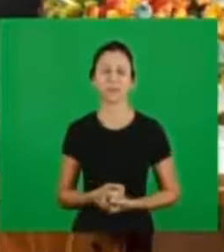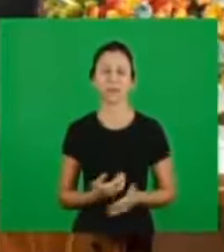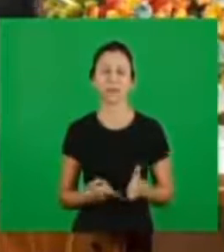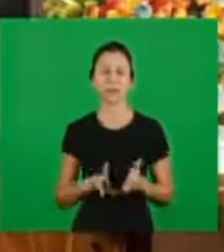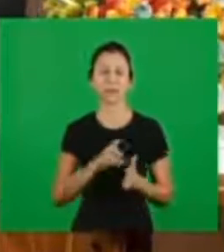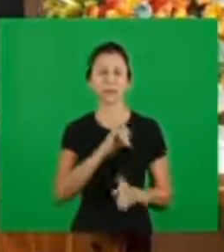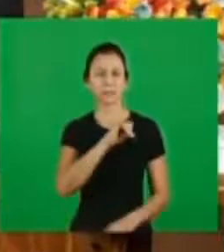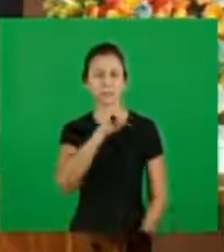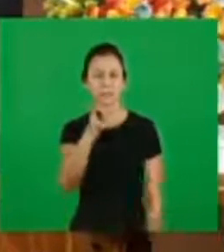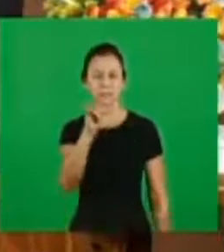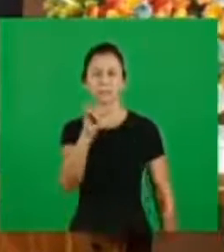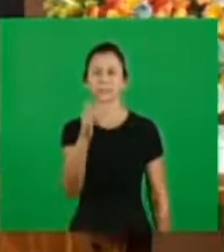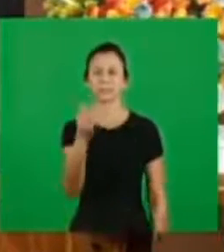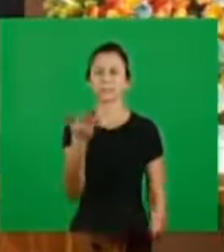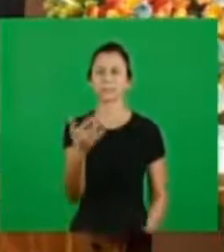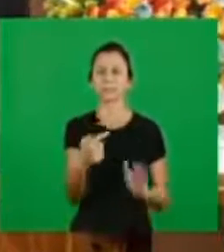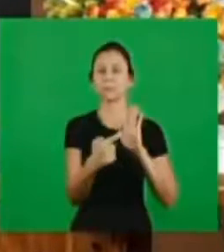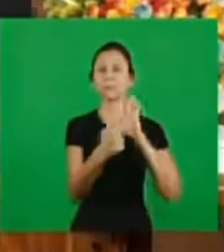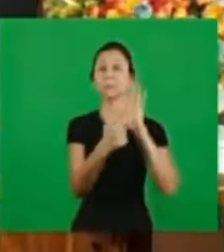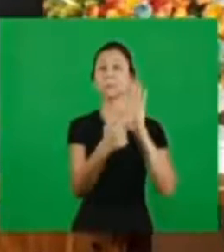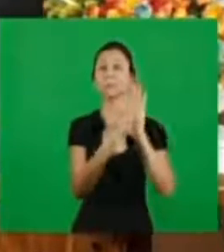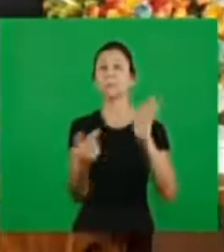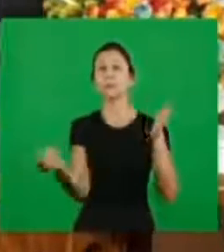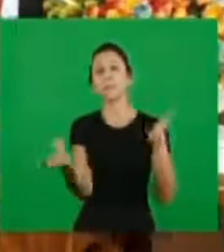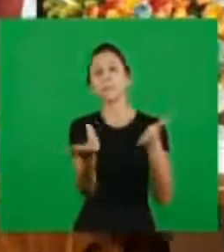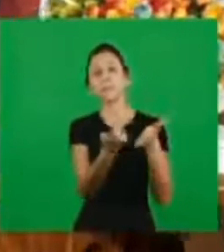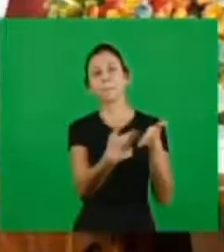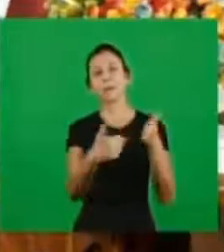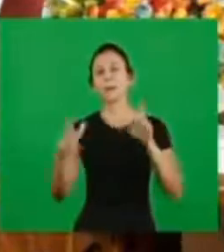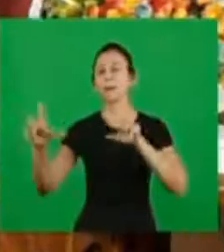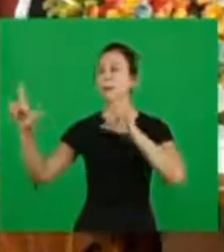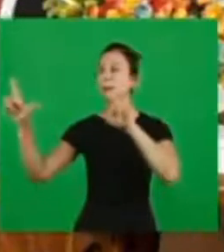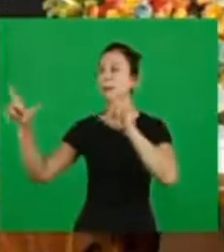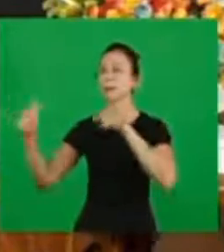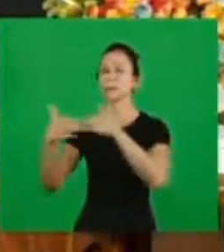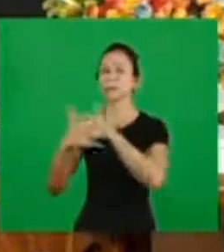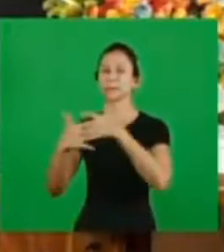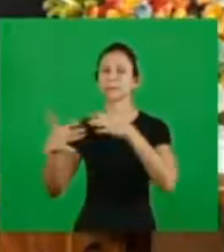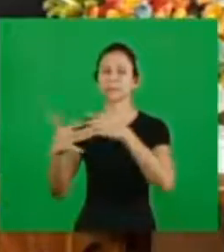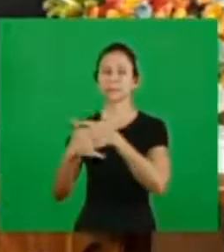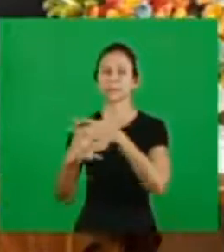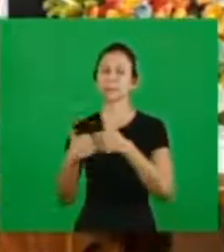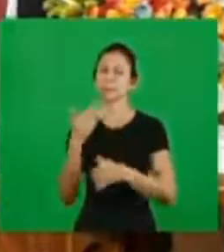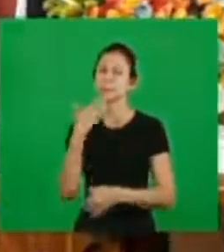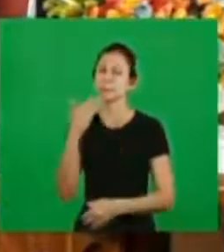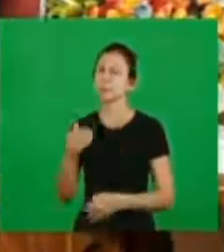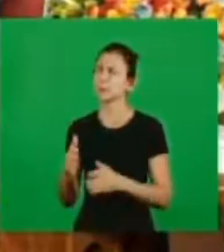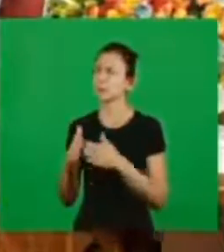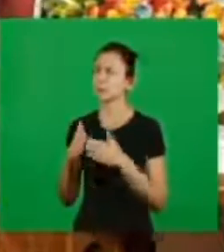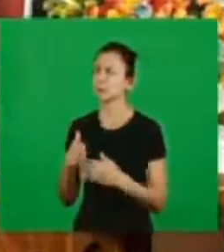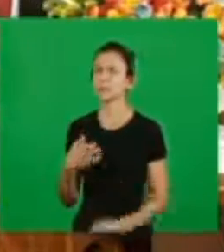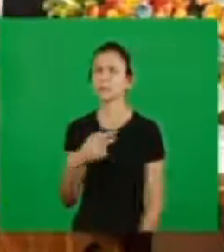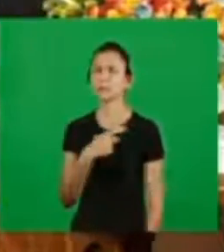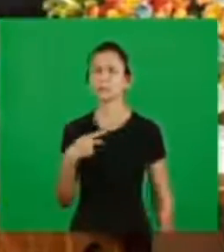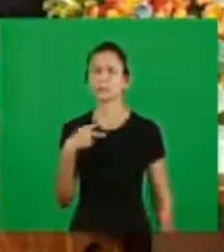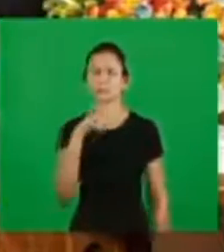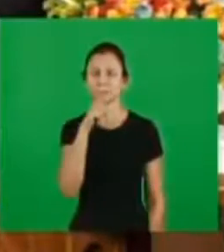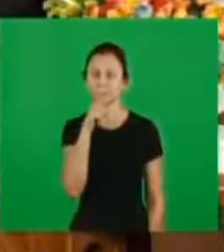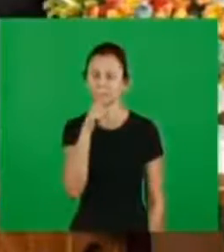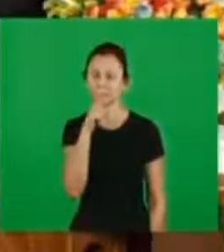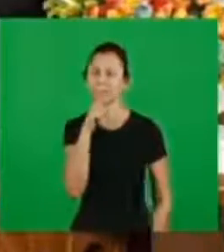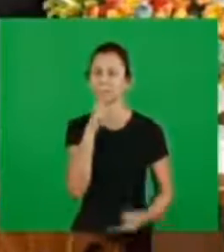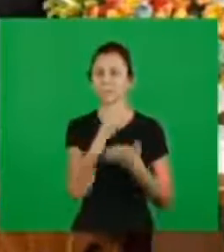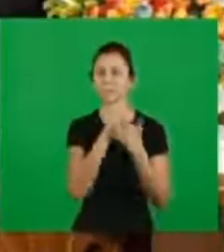have promised a couple minutes ago, to show the map of the city. So even ask you, the Pastor Gilson, to remain